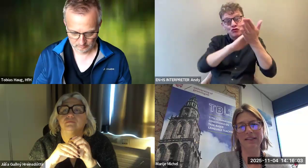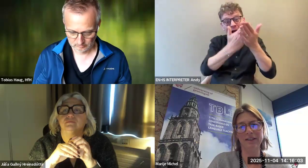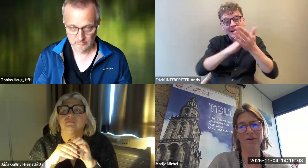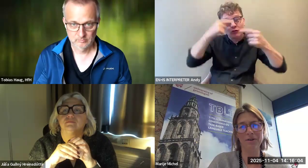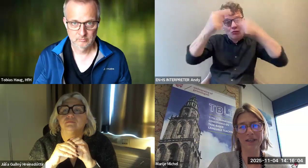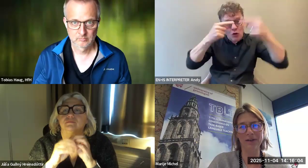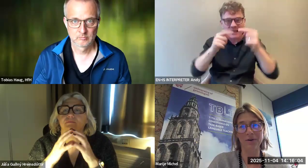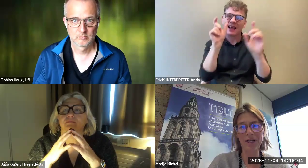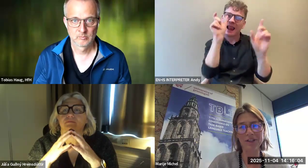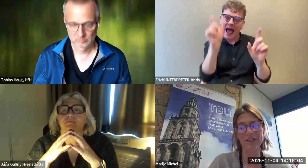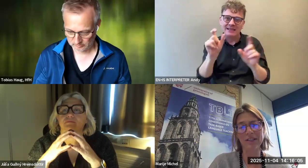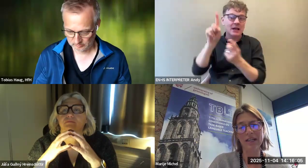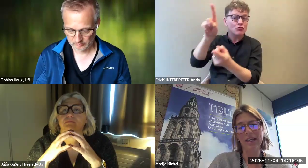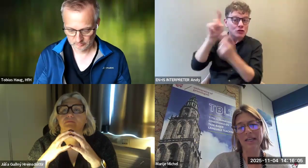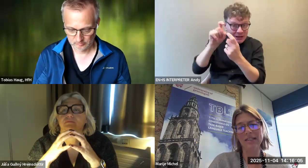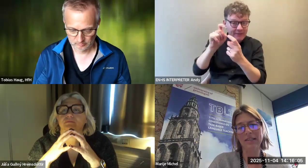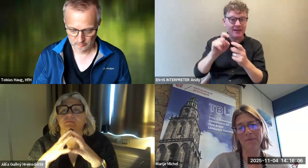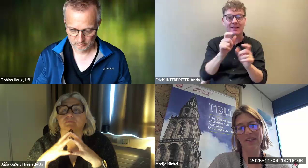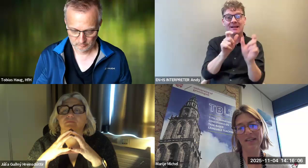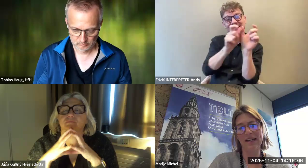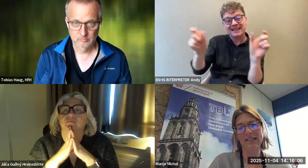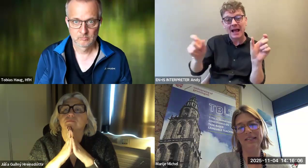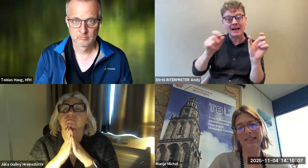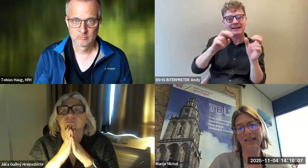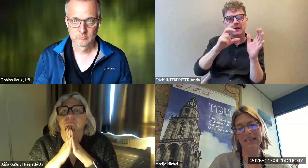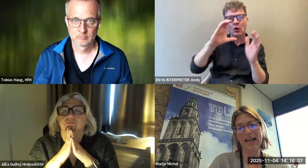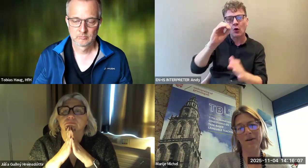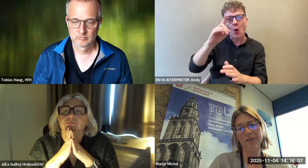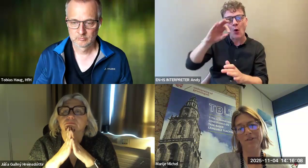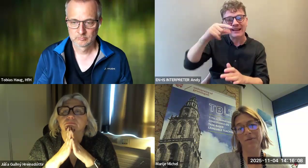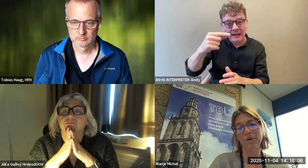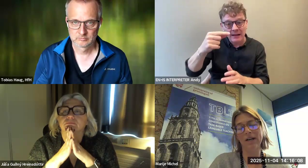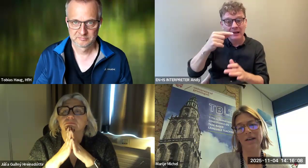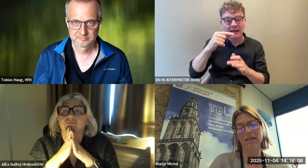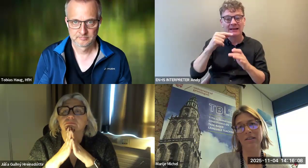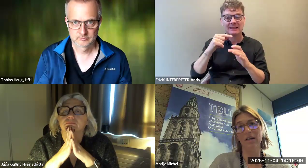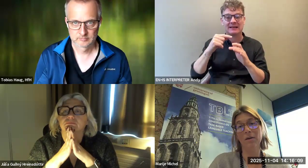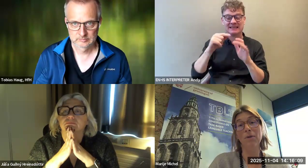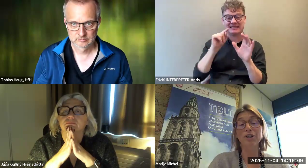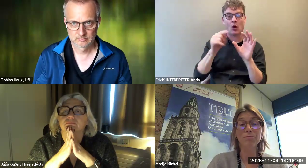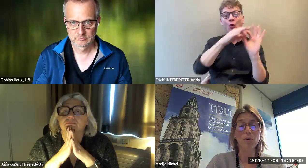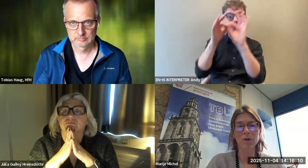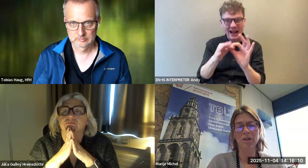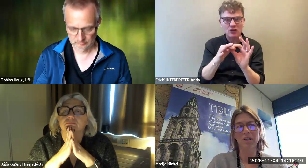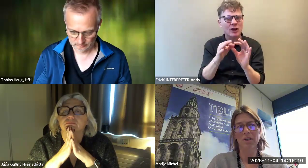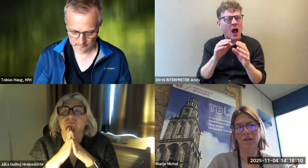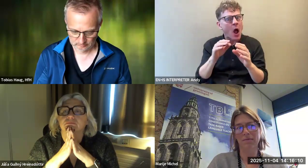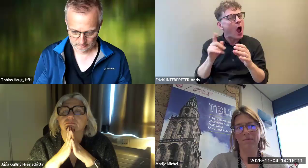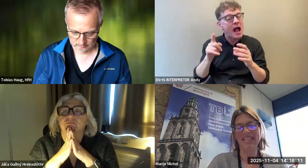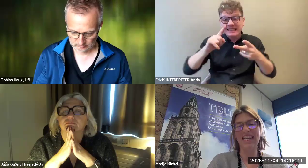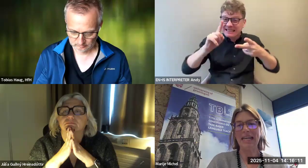retrieval, syntactic encoding, and cohesion is something that in a second language requires much